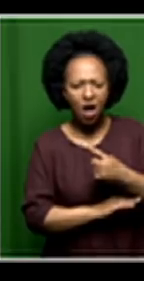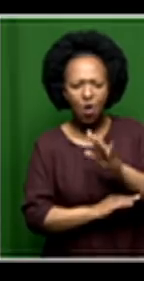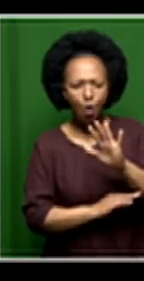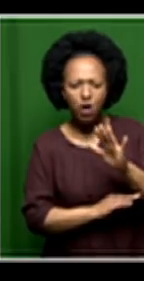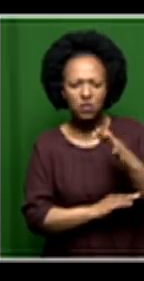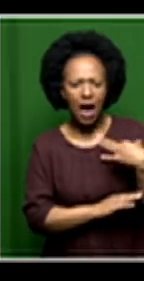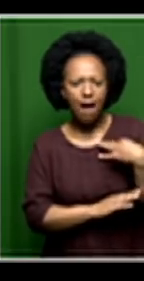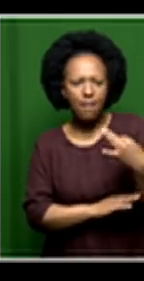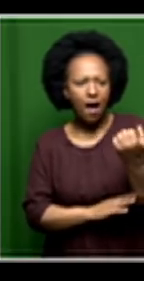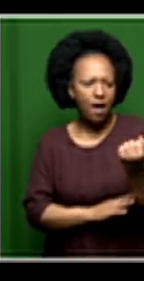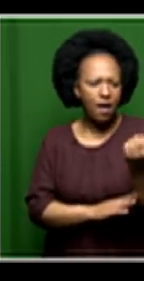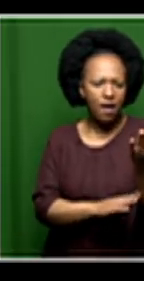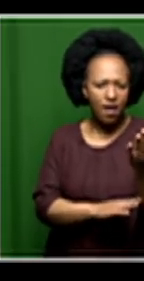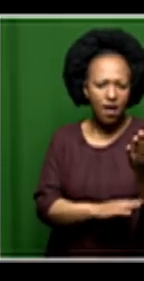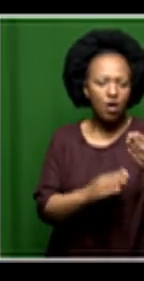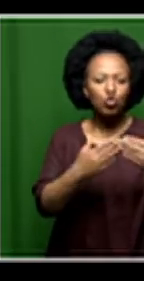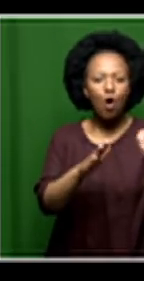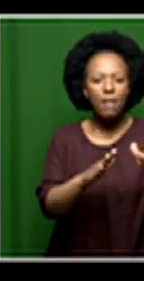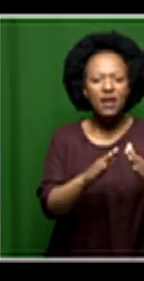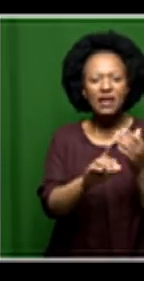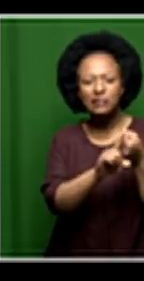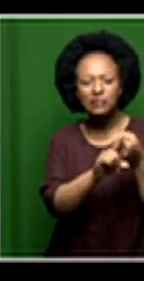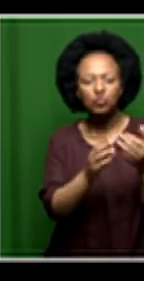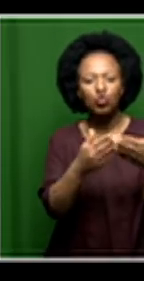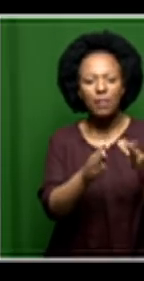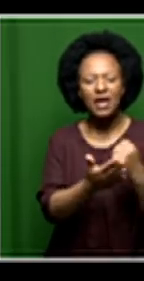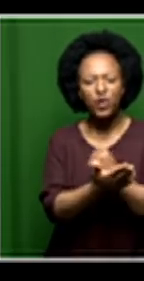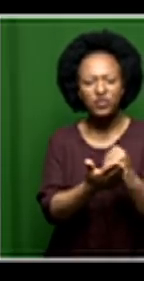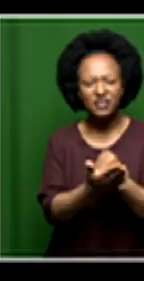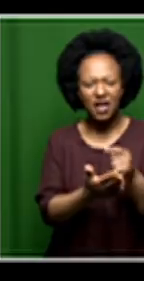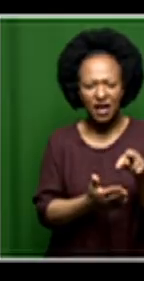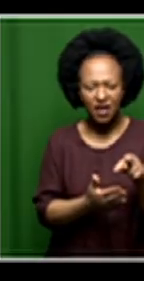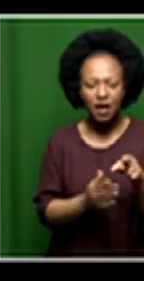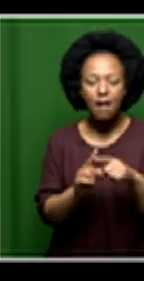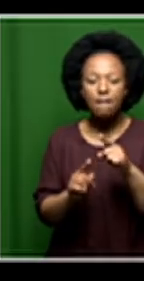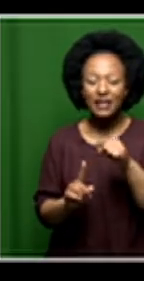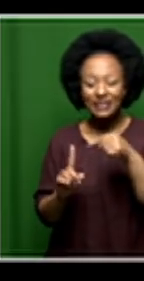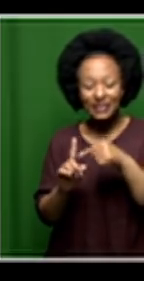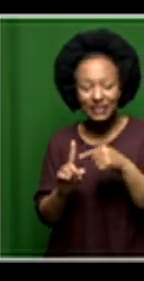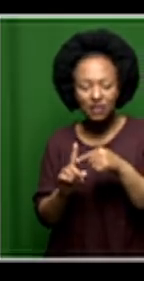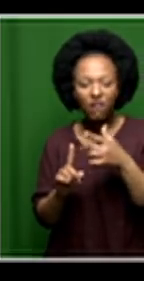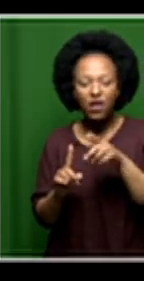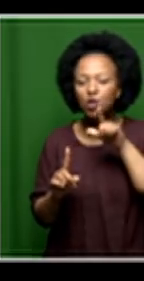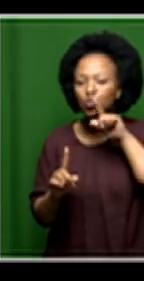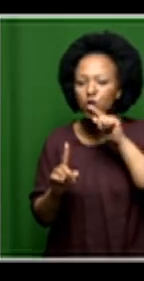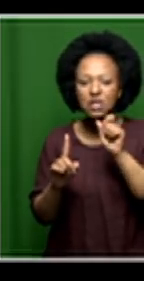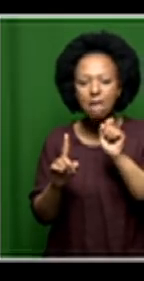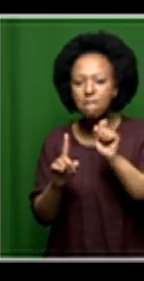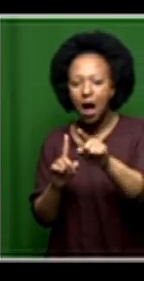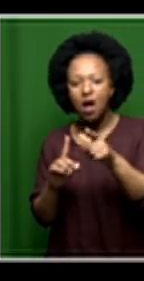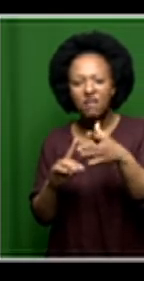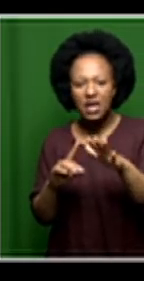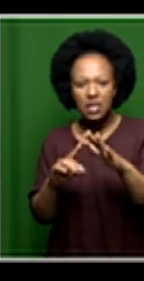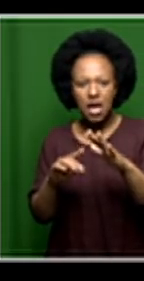going and trying to reopen the register. So what Helen Ziller went and tweeted, and I think this just started a whole